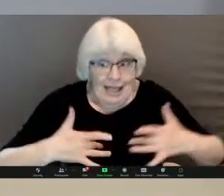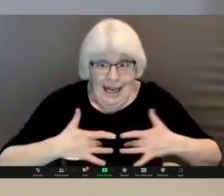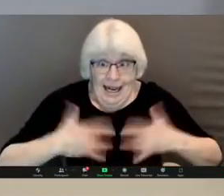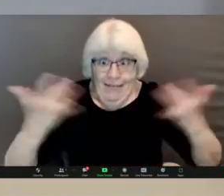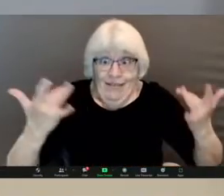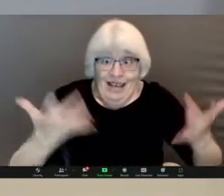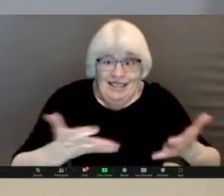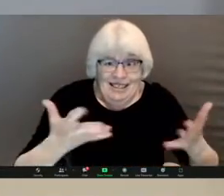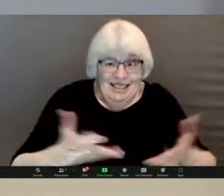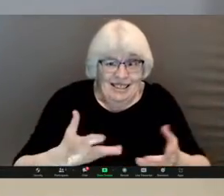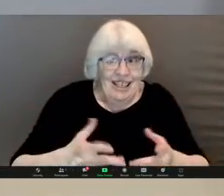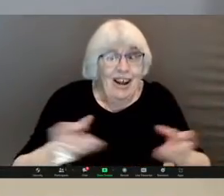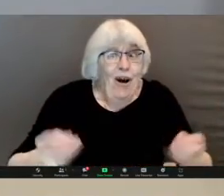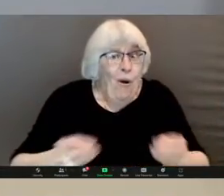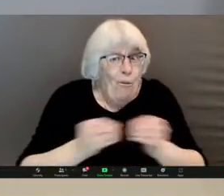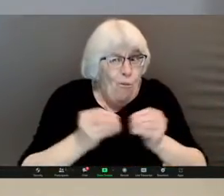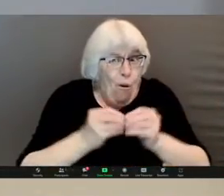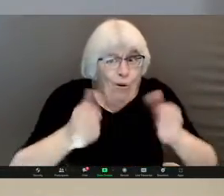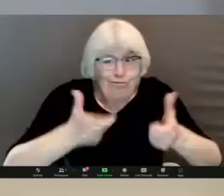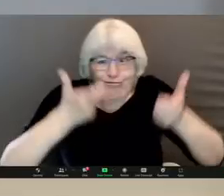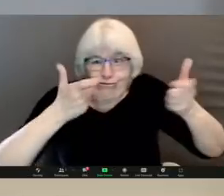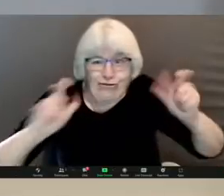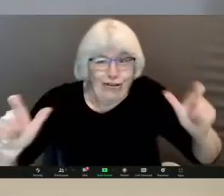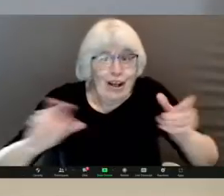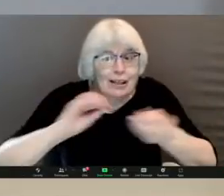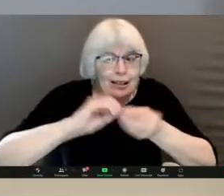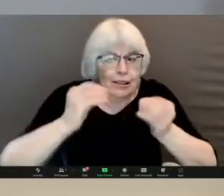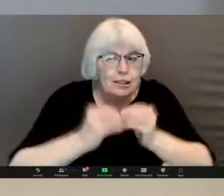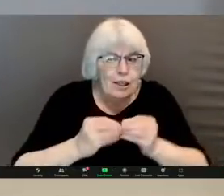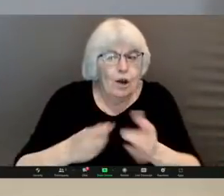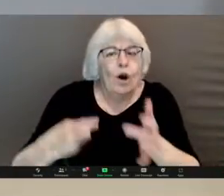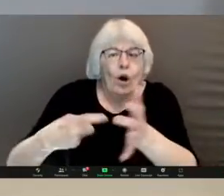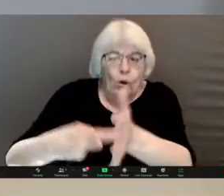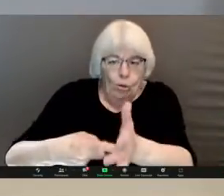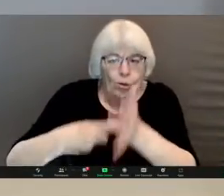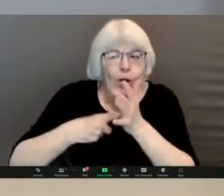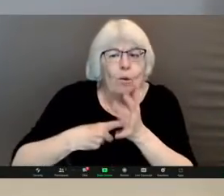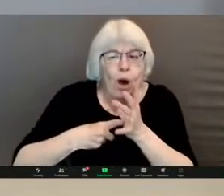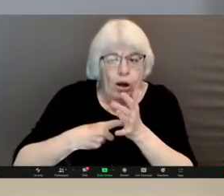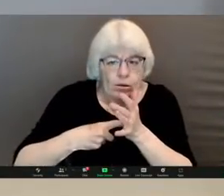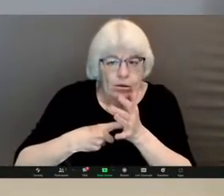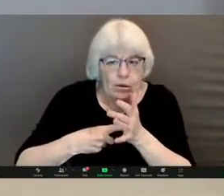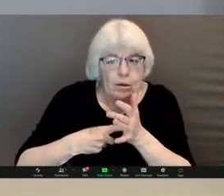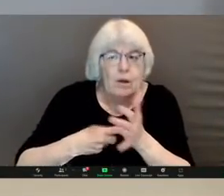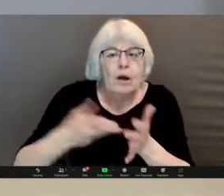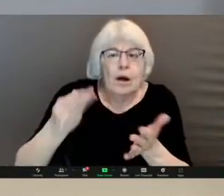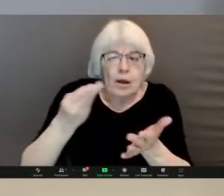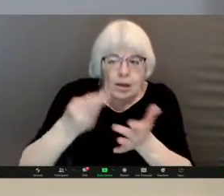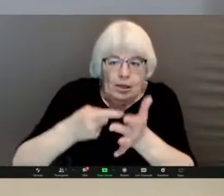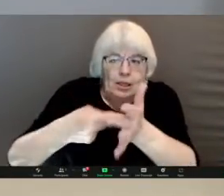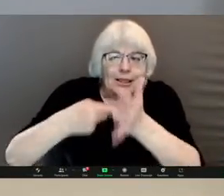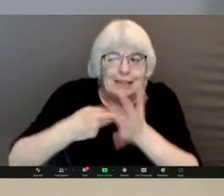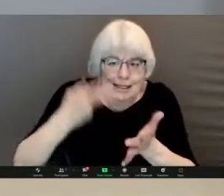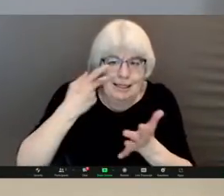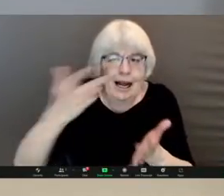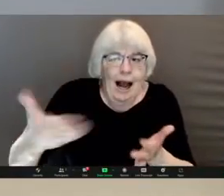events. Right now, they're extremely limited in terms of the cohorts that are in place